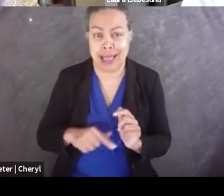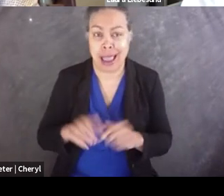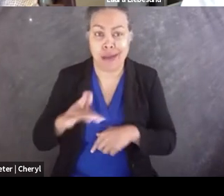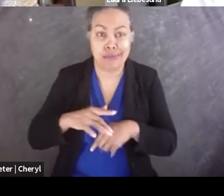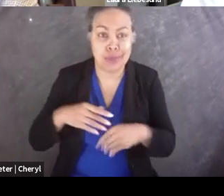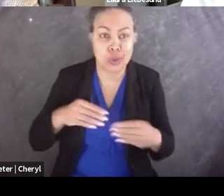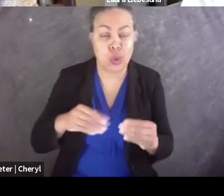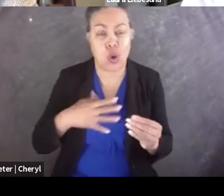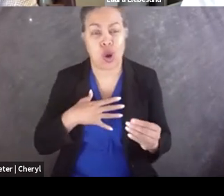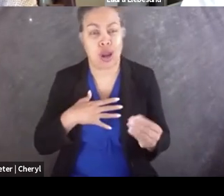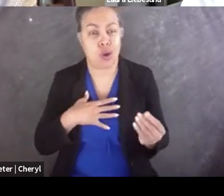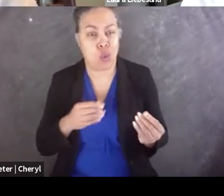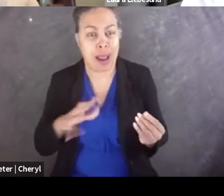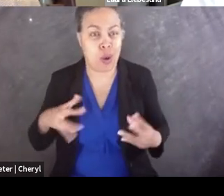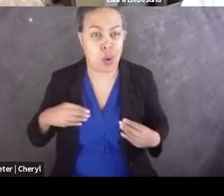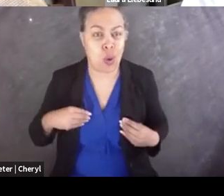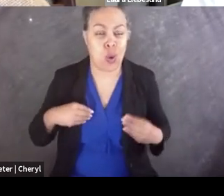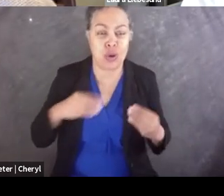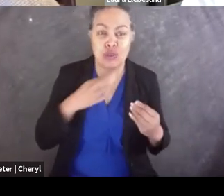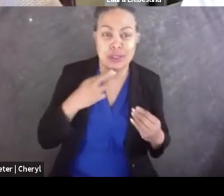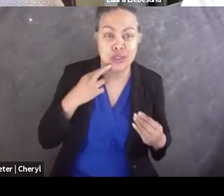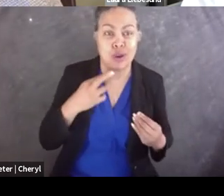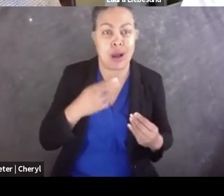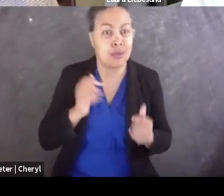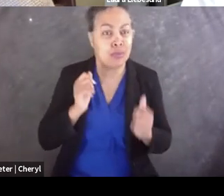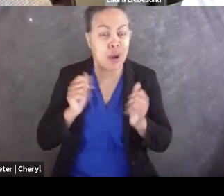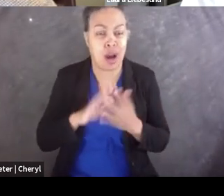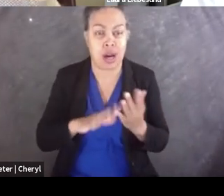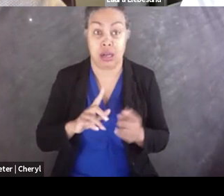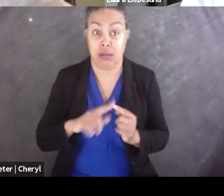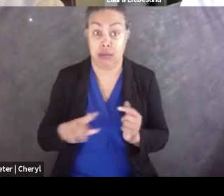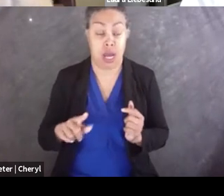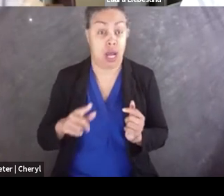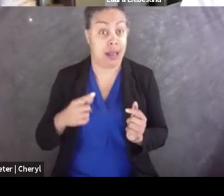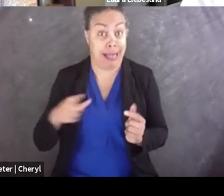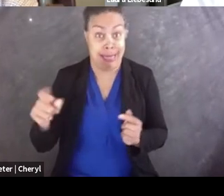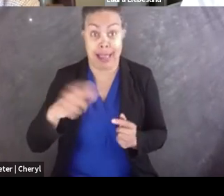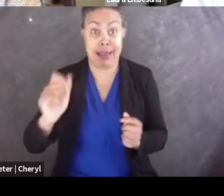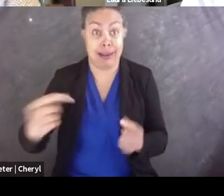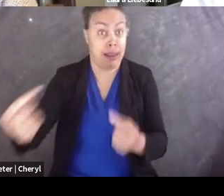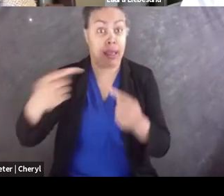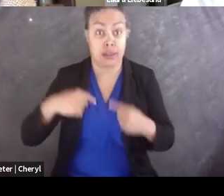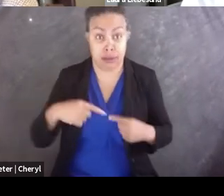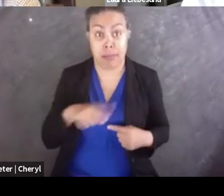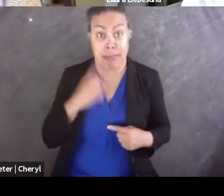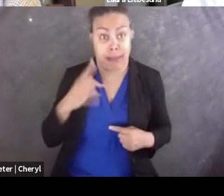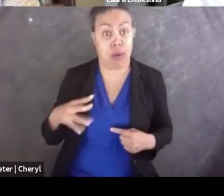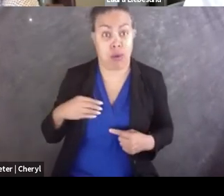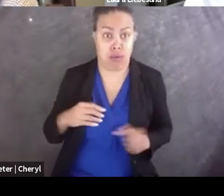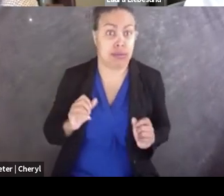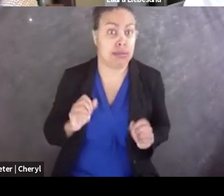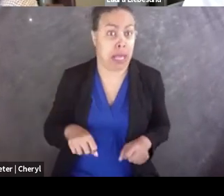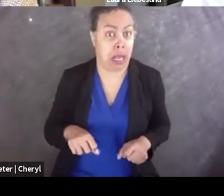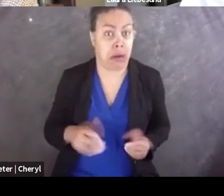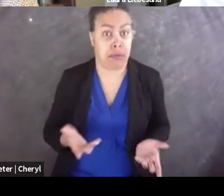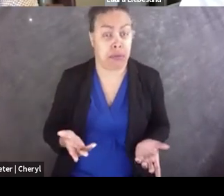were white-owned and for white customers, all types of patrons could come to the Black-owned and